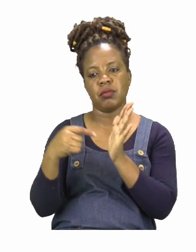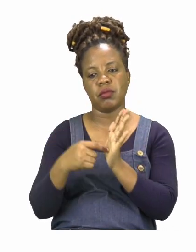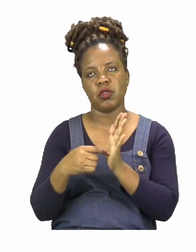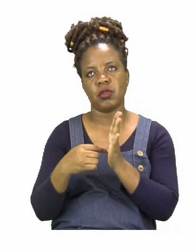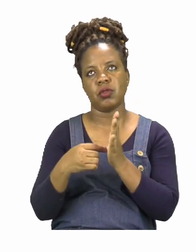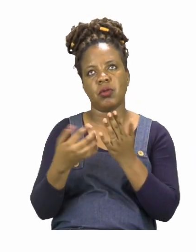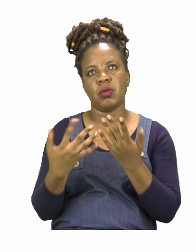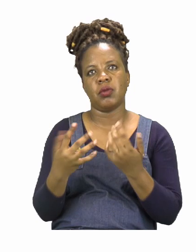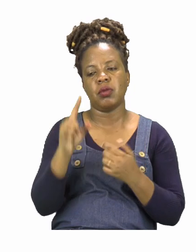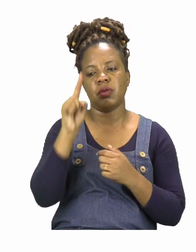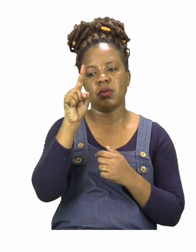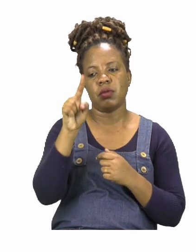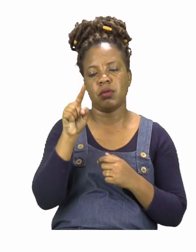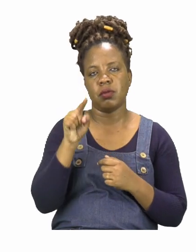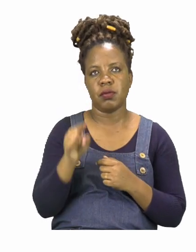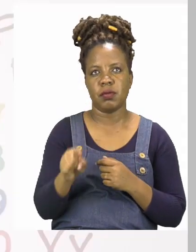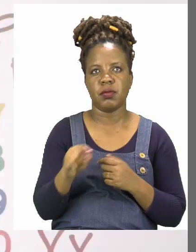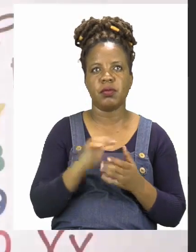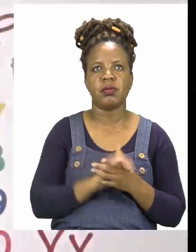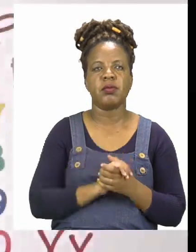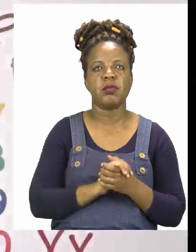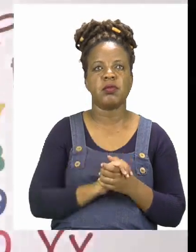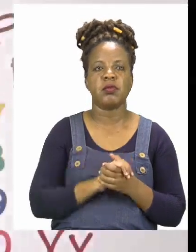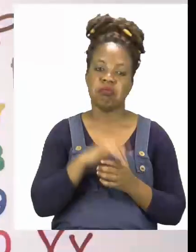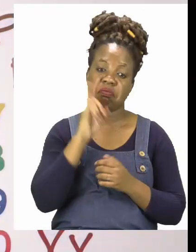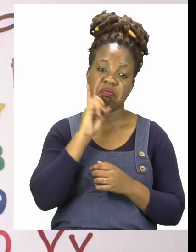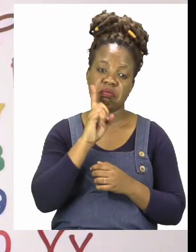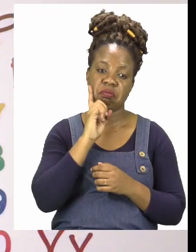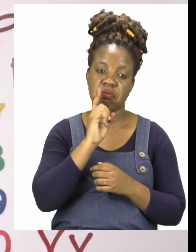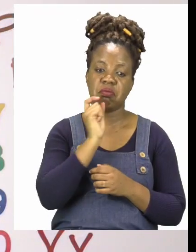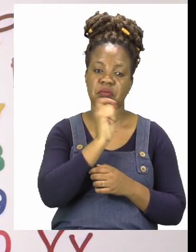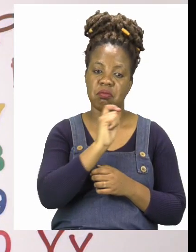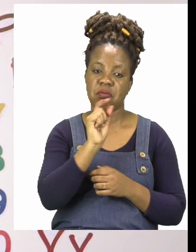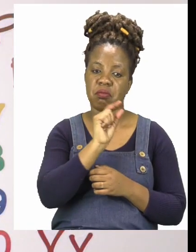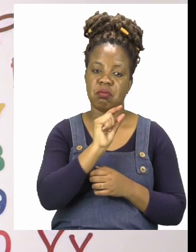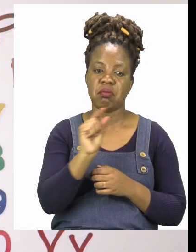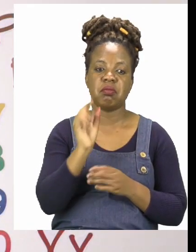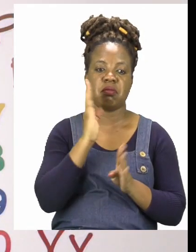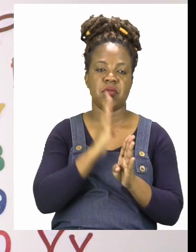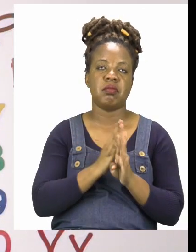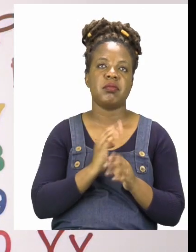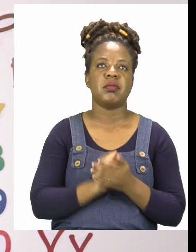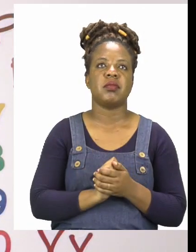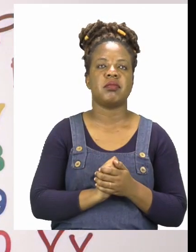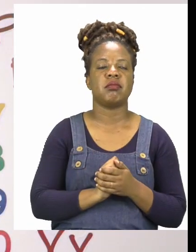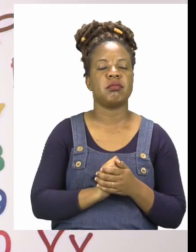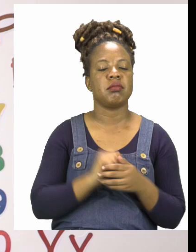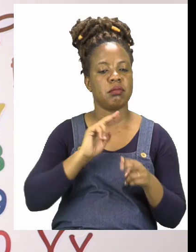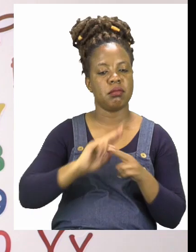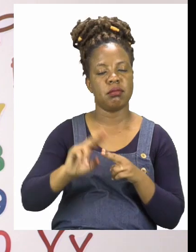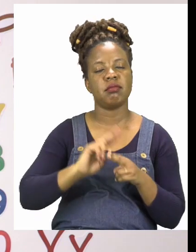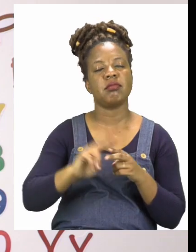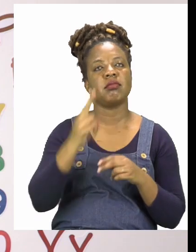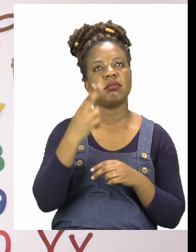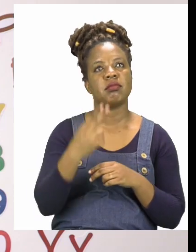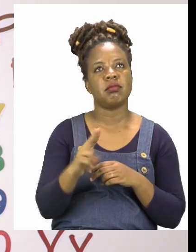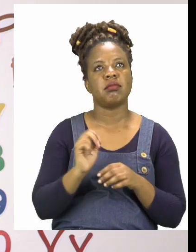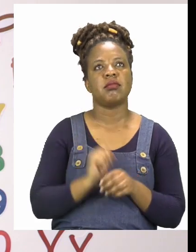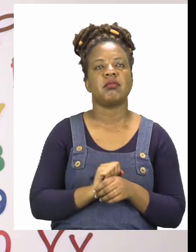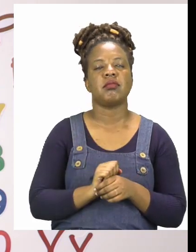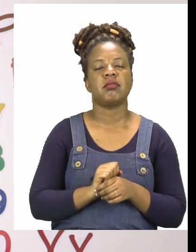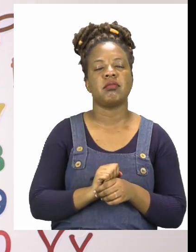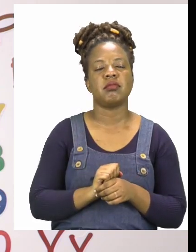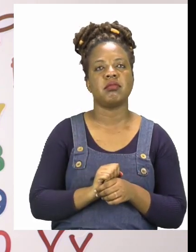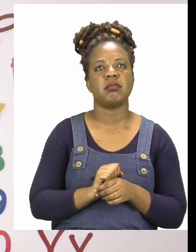and also how the sentence makes sense. So take your time with this one, make beautiful